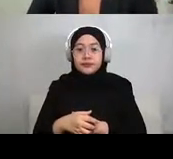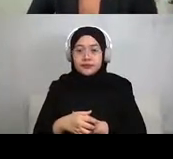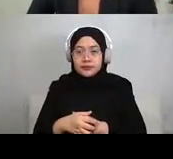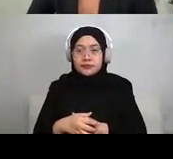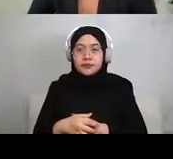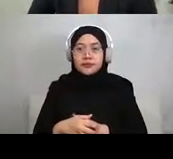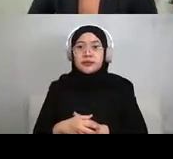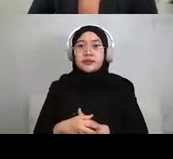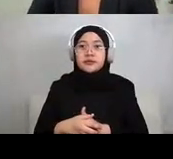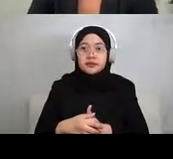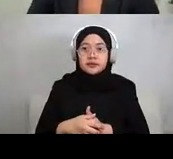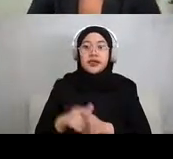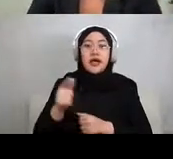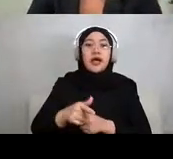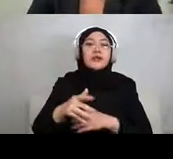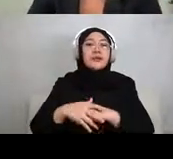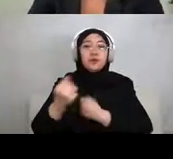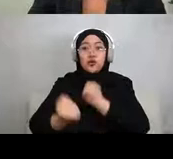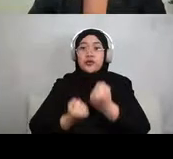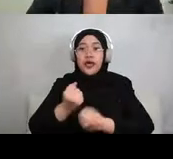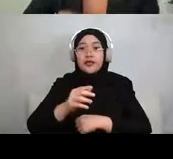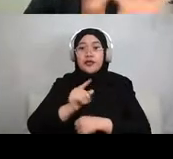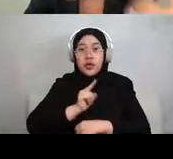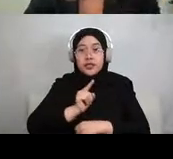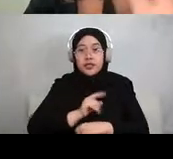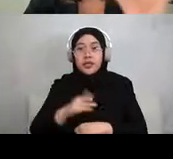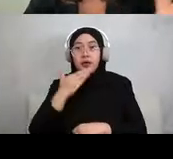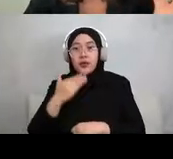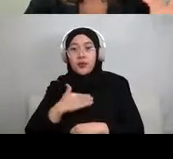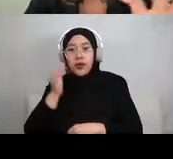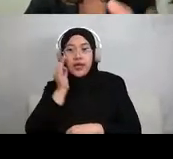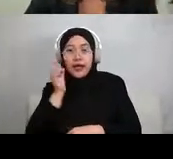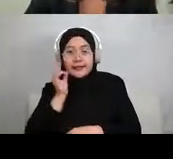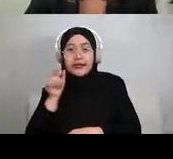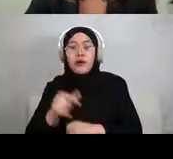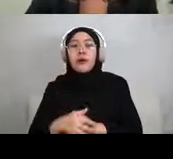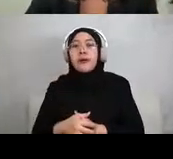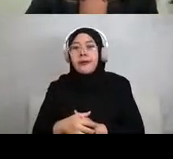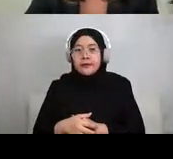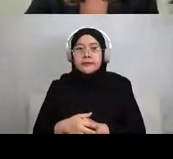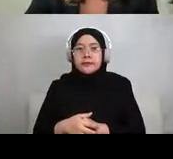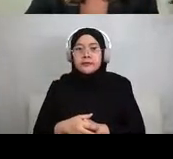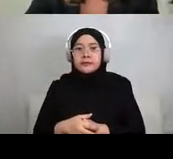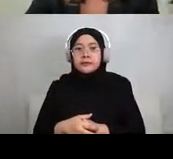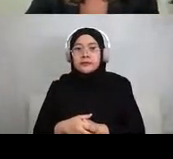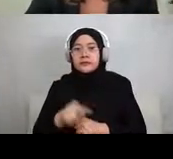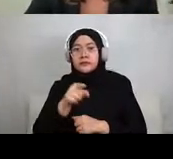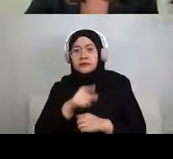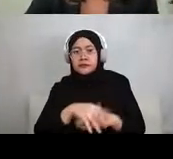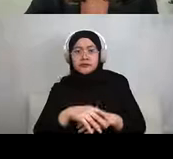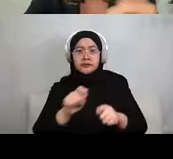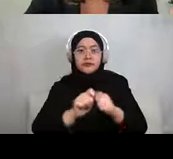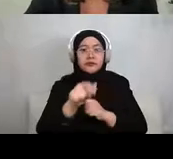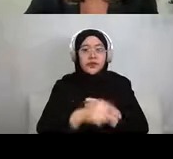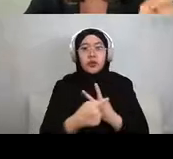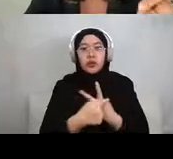is more risky if it's made between them and not considering the municipality as